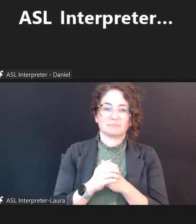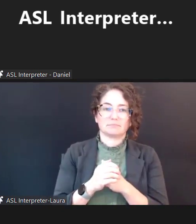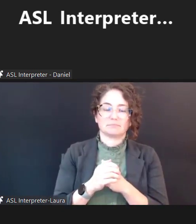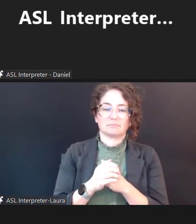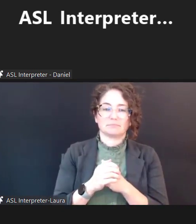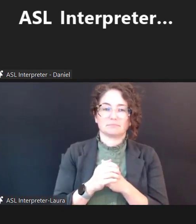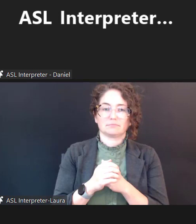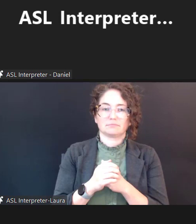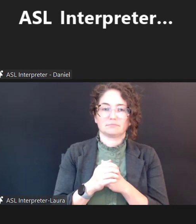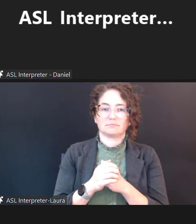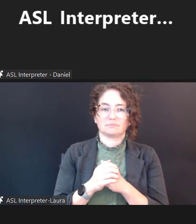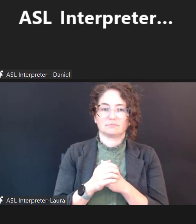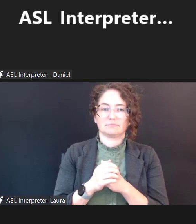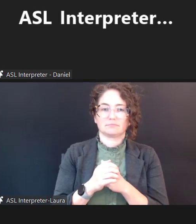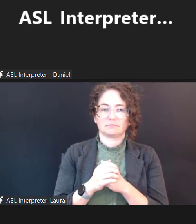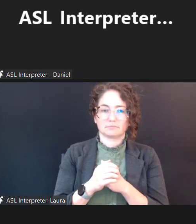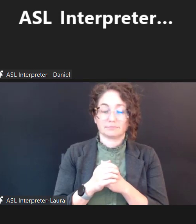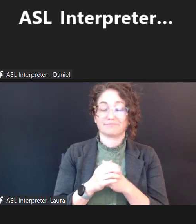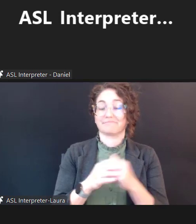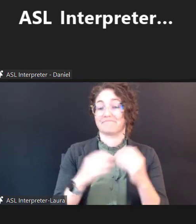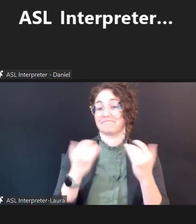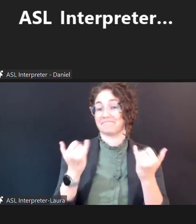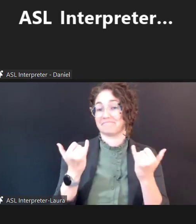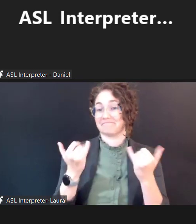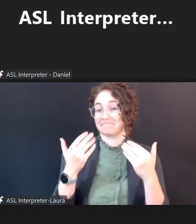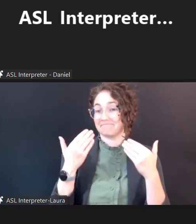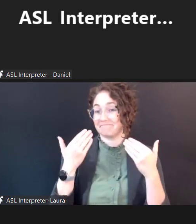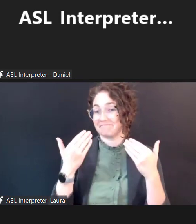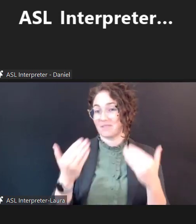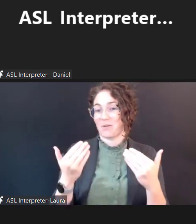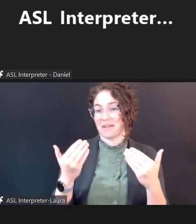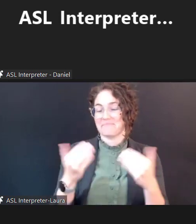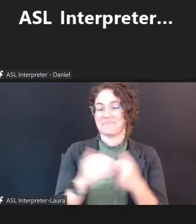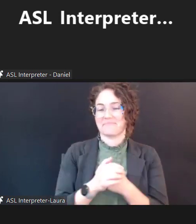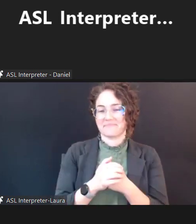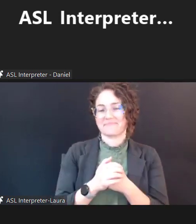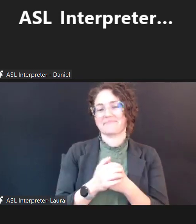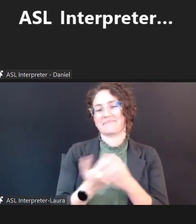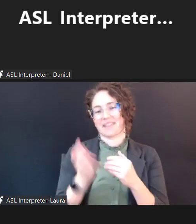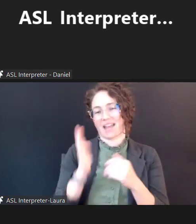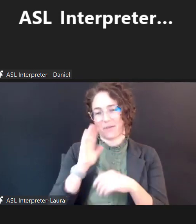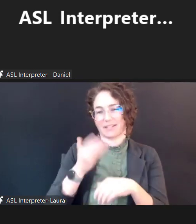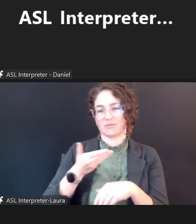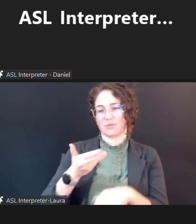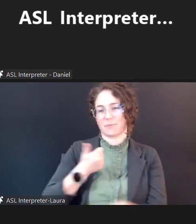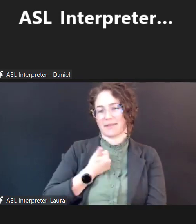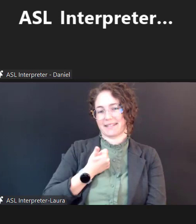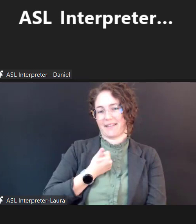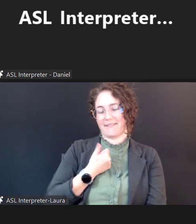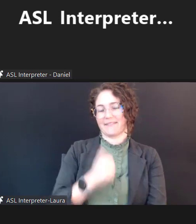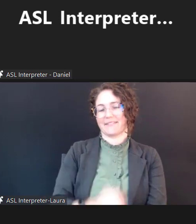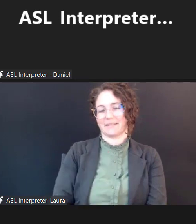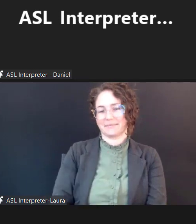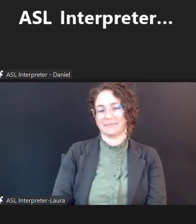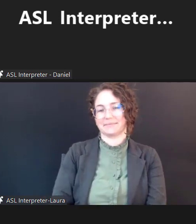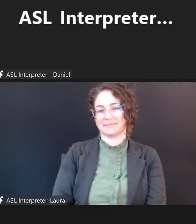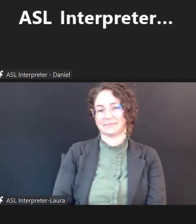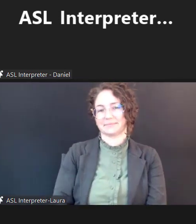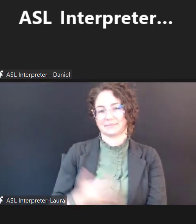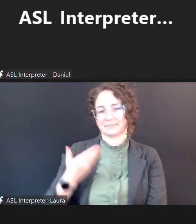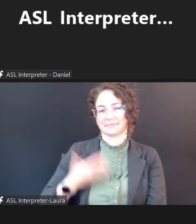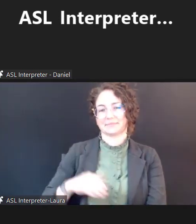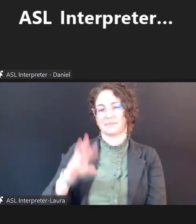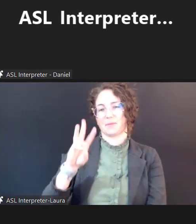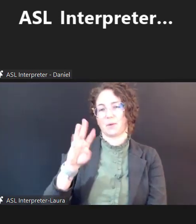So without any other delays, let's go ahead. And once again, I'll introduce myself. My name is